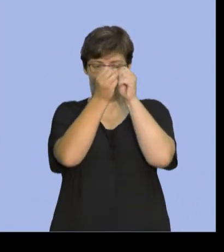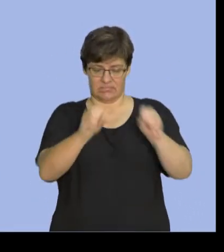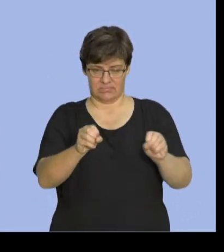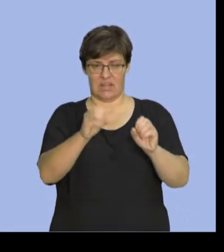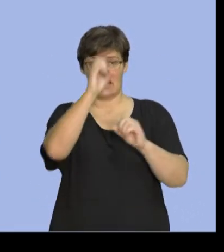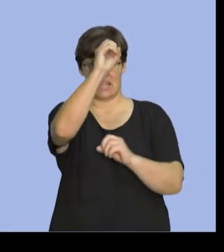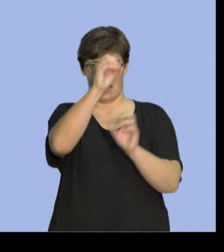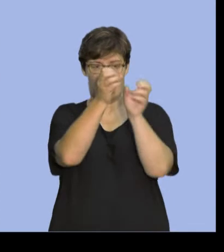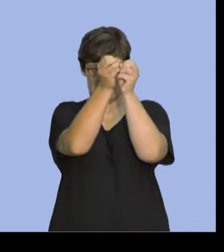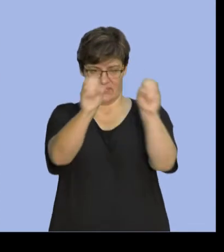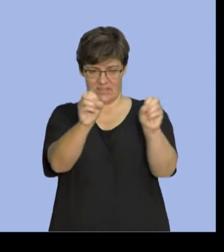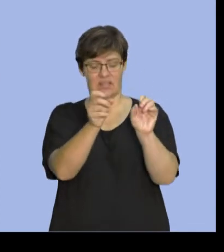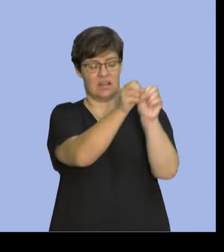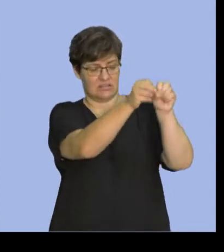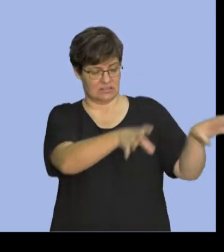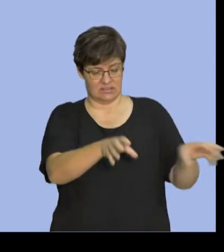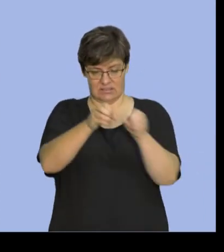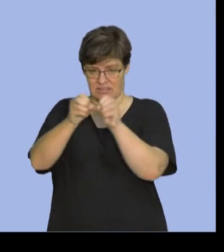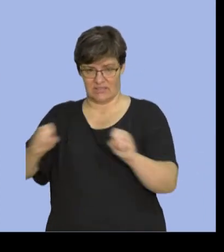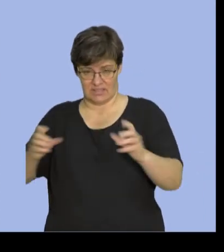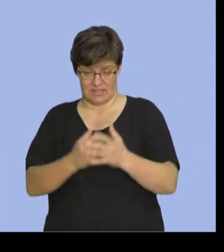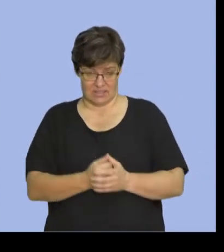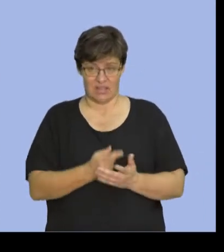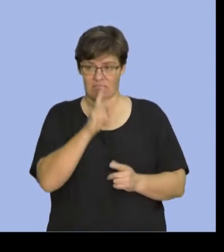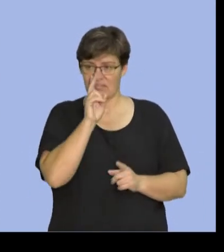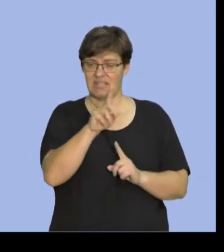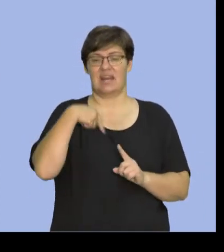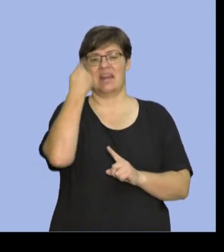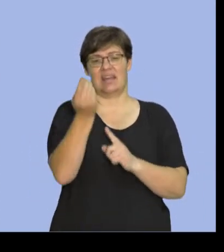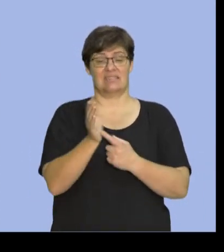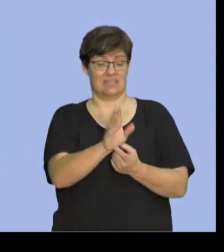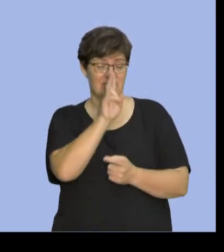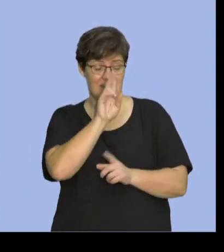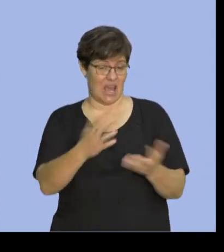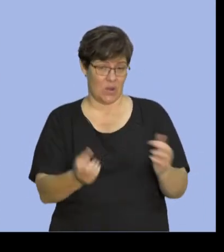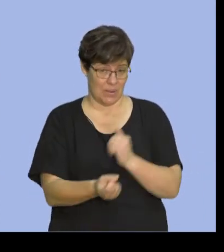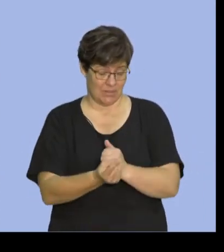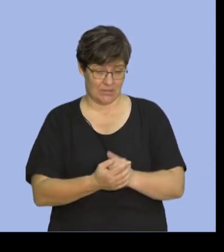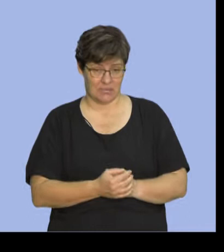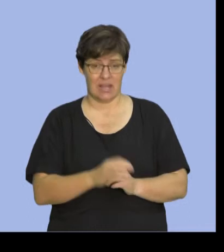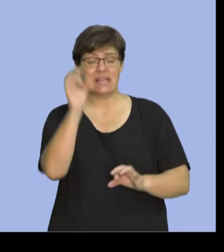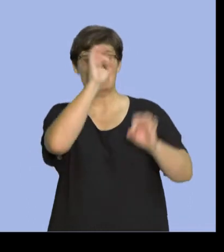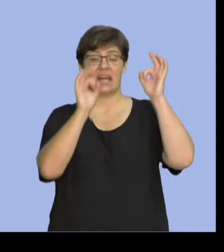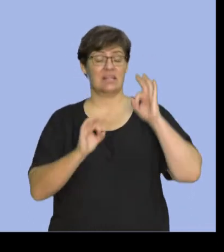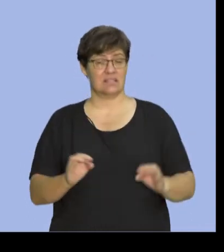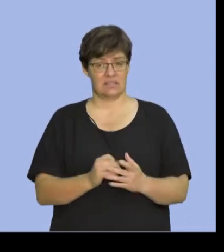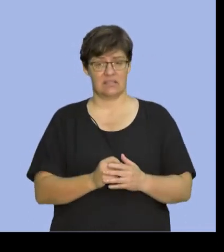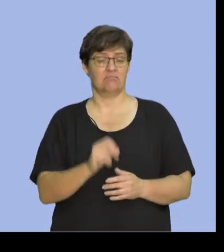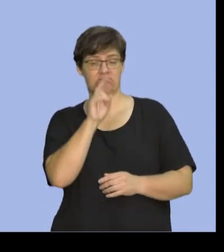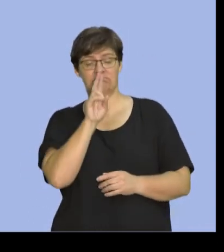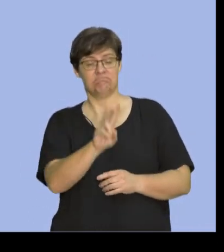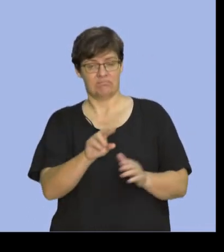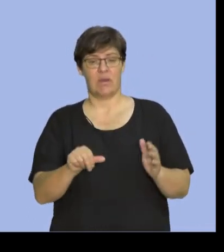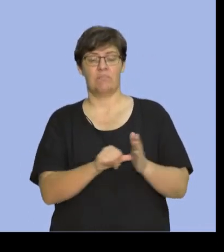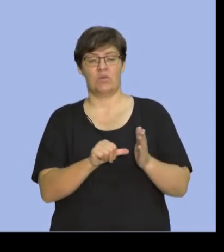so we're going to look at how cells are dividing in our next installment. But it's important that cells are actually divided